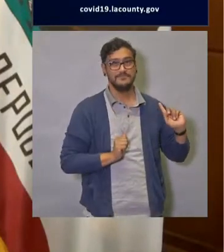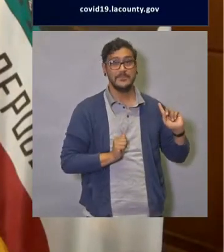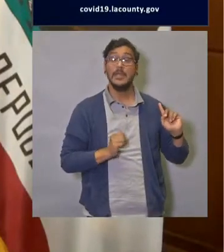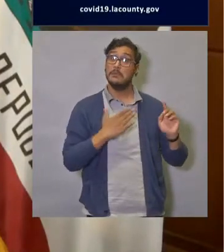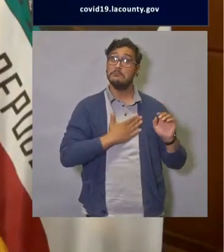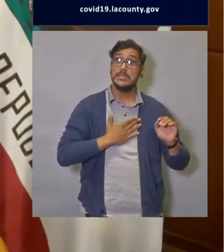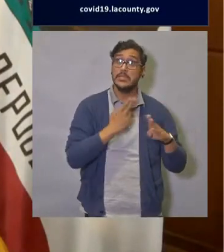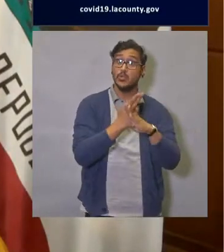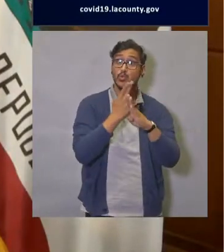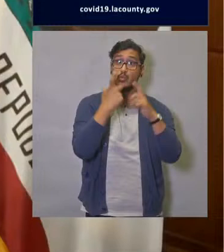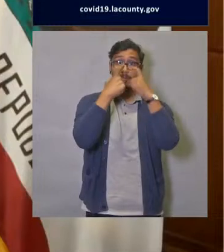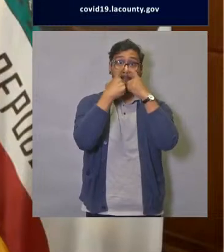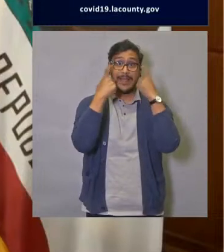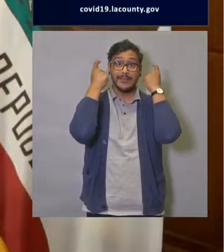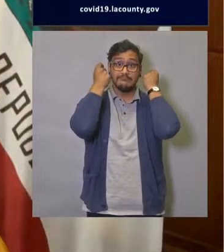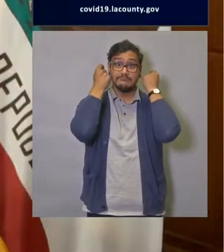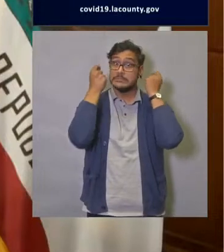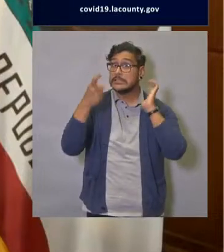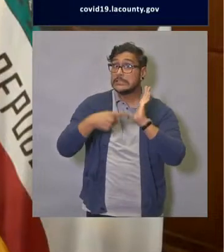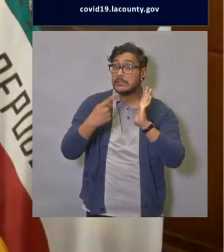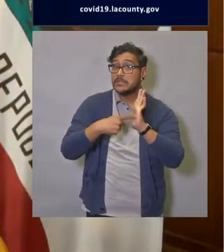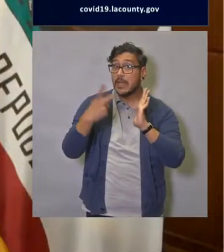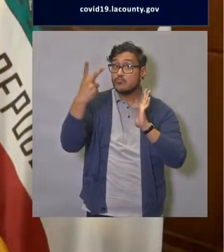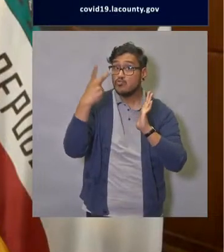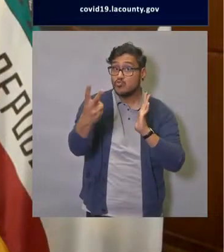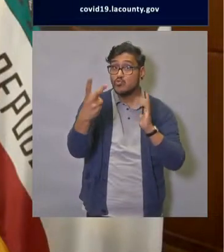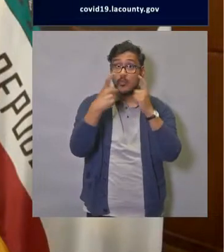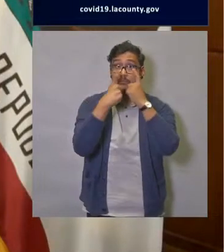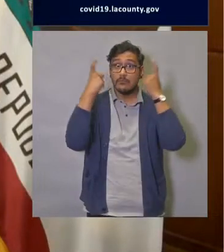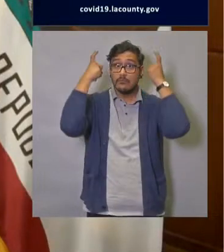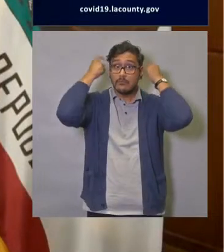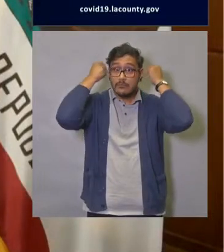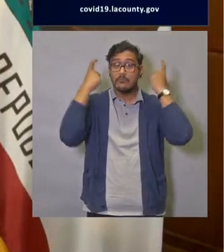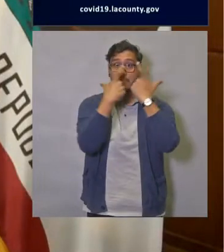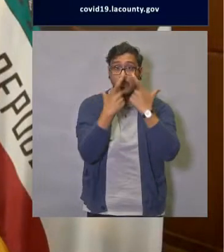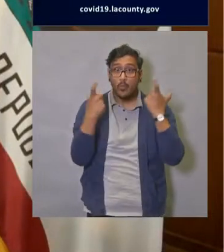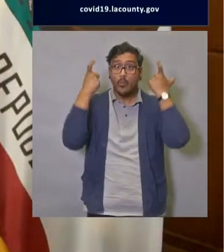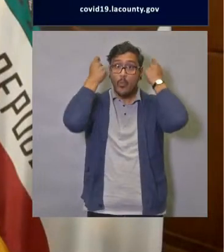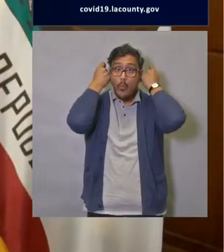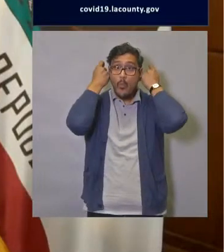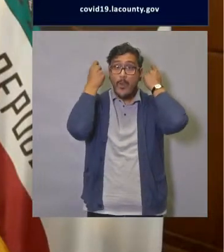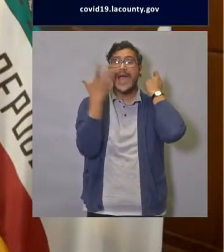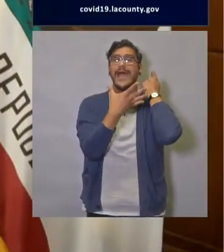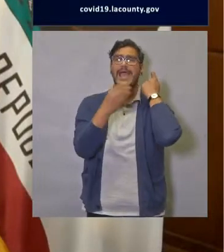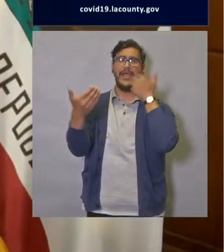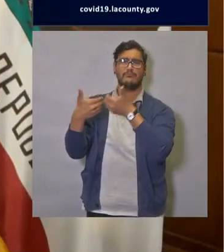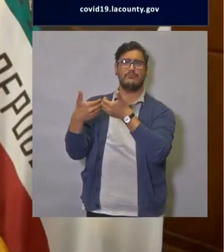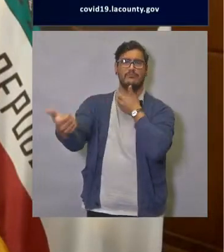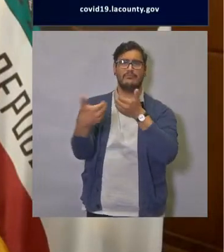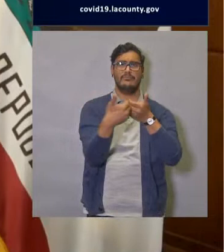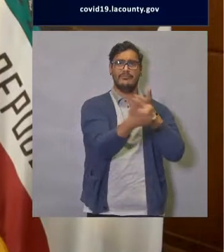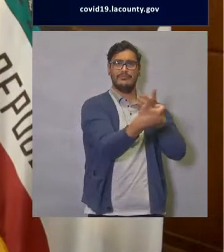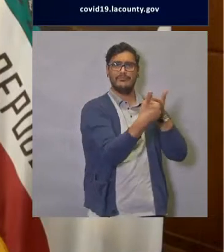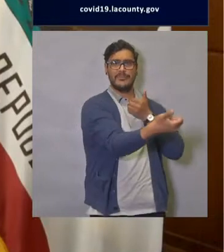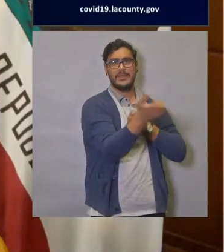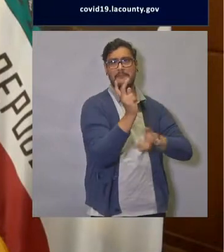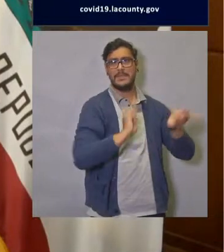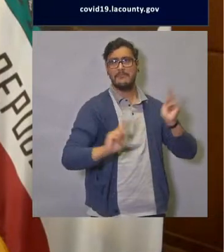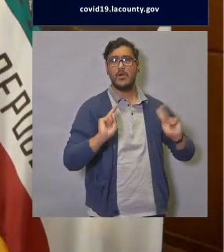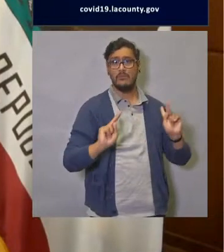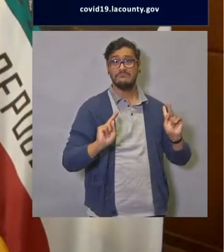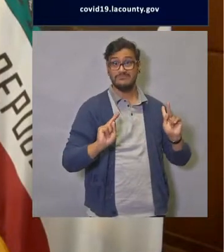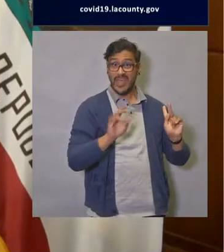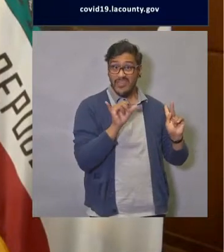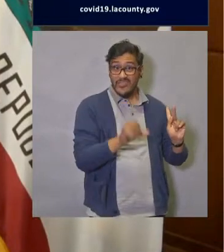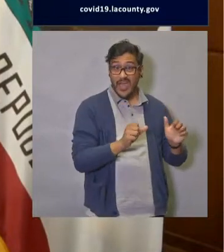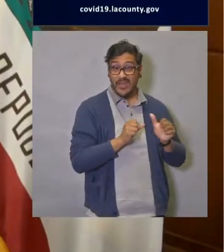even sometimes 2 at a time, and we keep our distance from others as much as possible. And because of our collective efforts, we